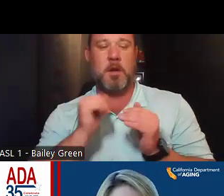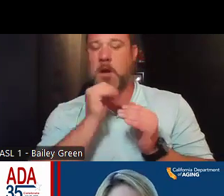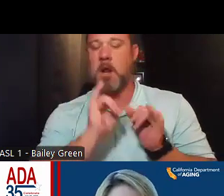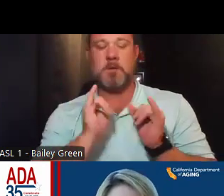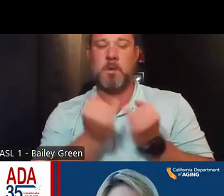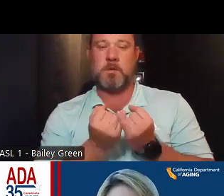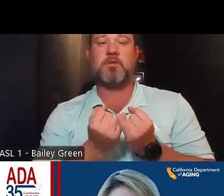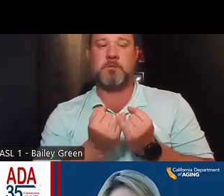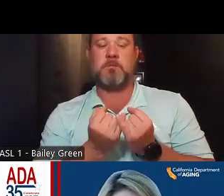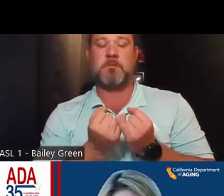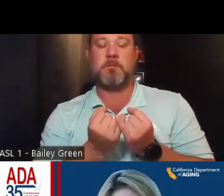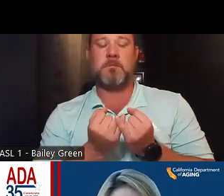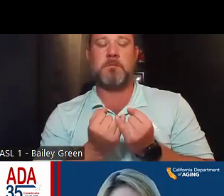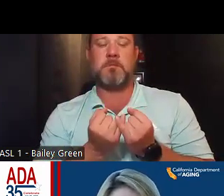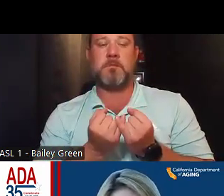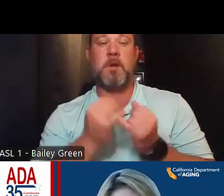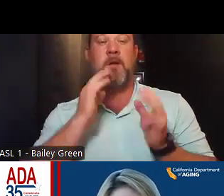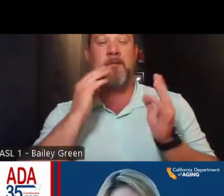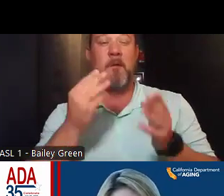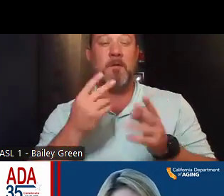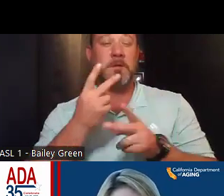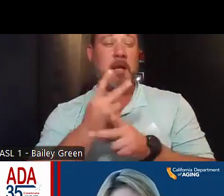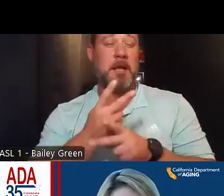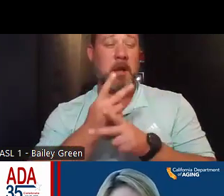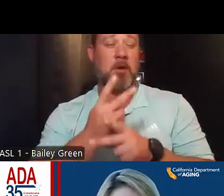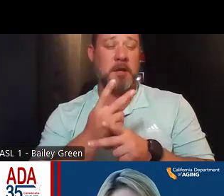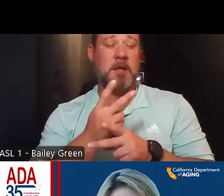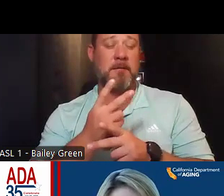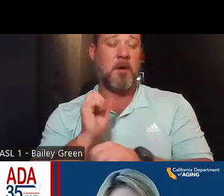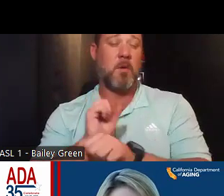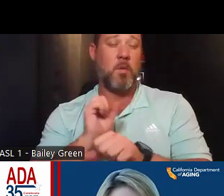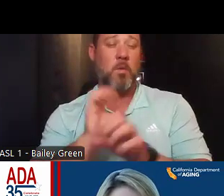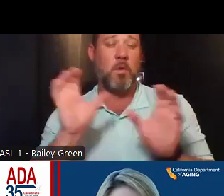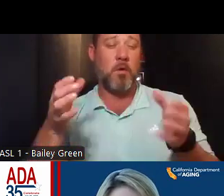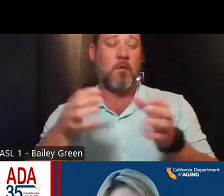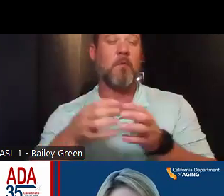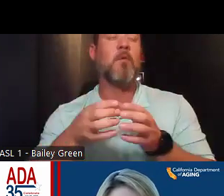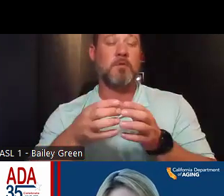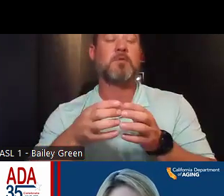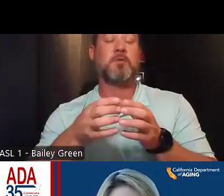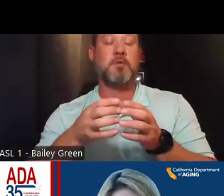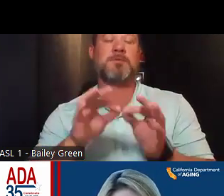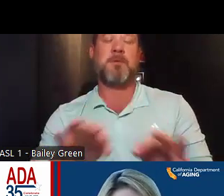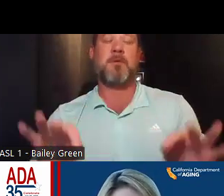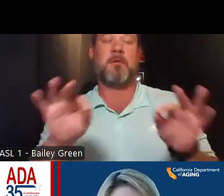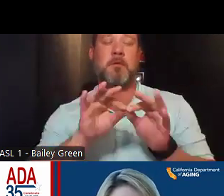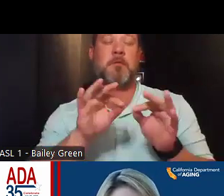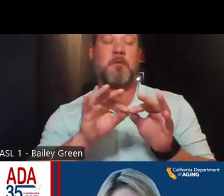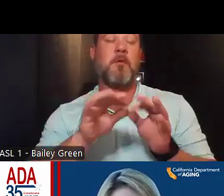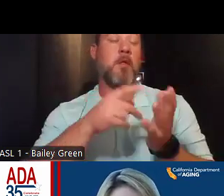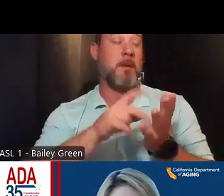isolation, focusing on our caregiving workforce that is so critical to providing the both paid and